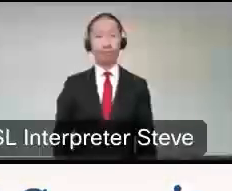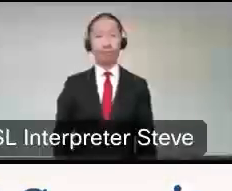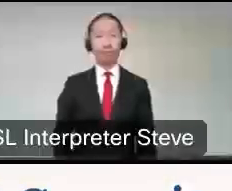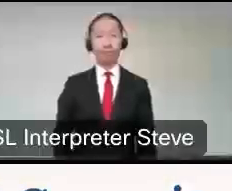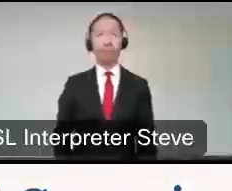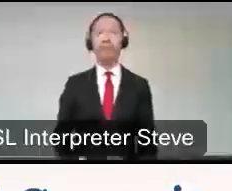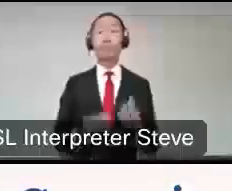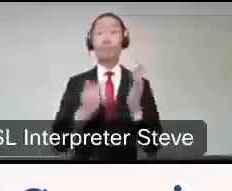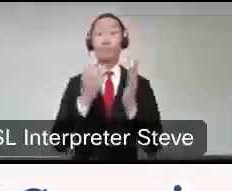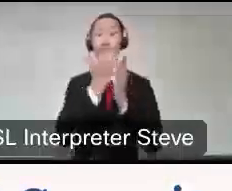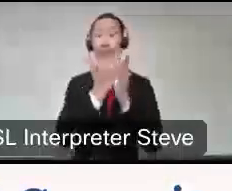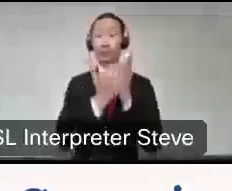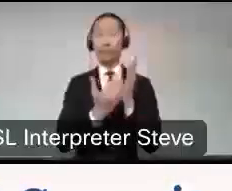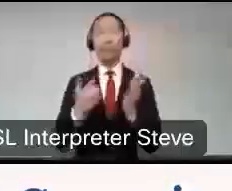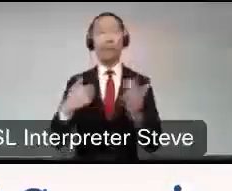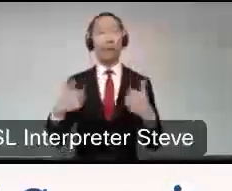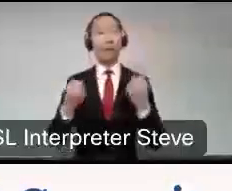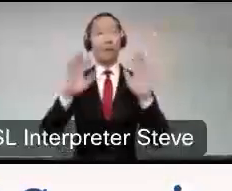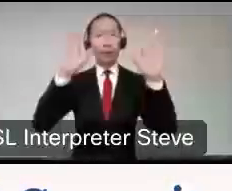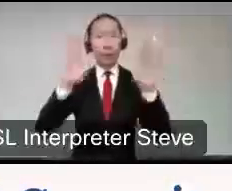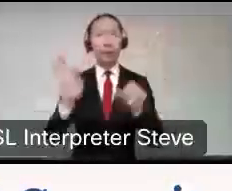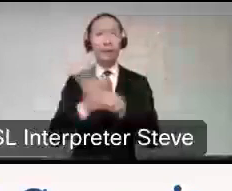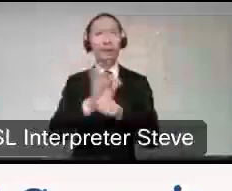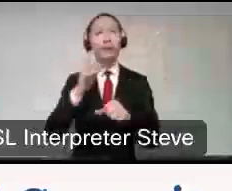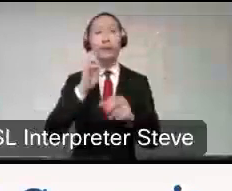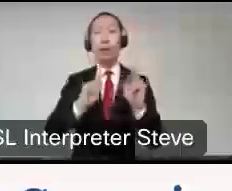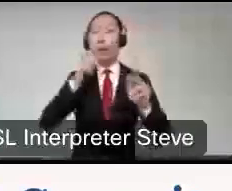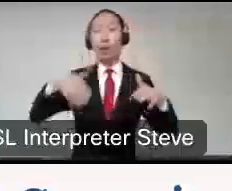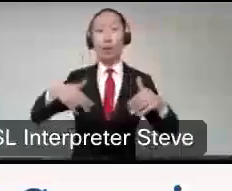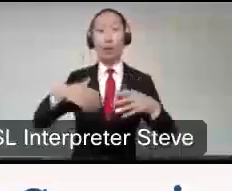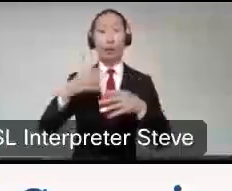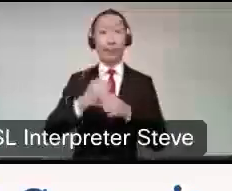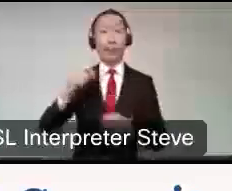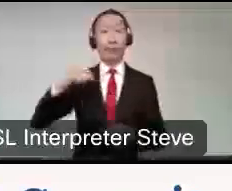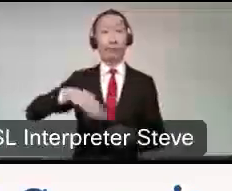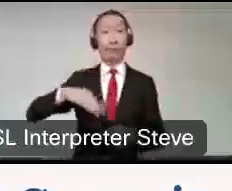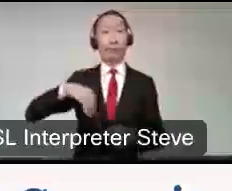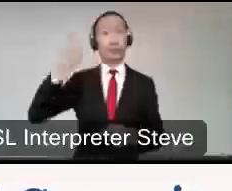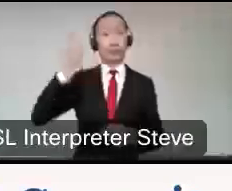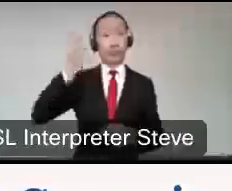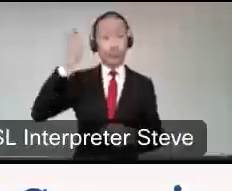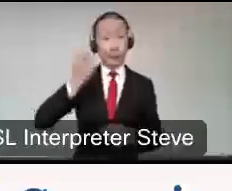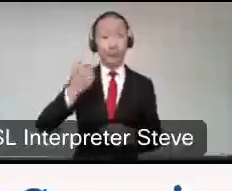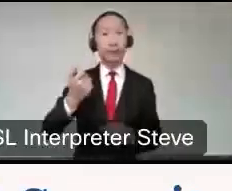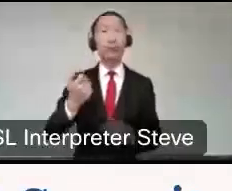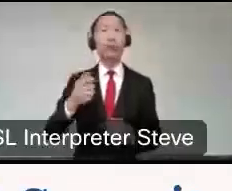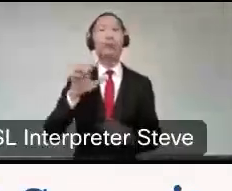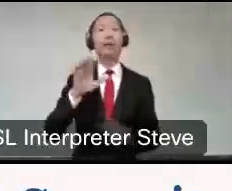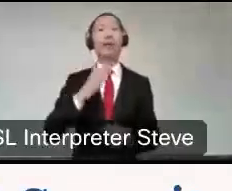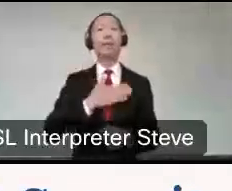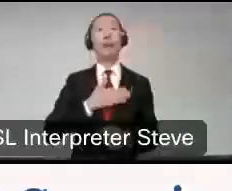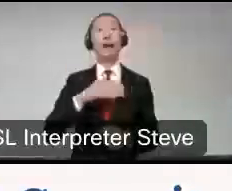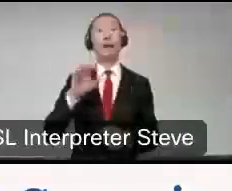There are also a lot of great features for people who do not yet receive benefits. The My Social Security account is a great